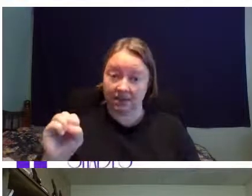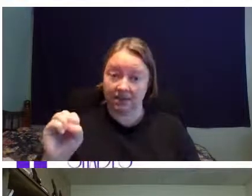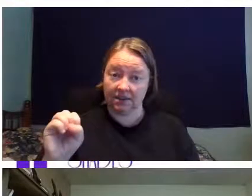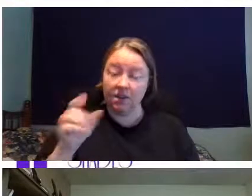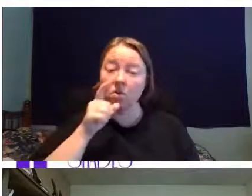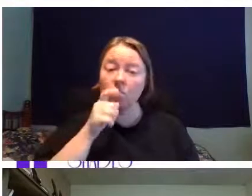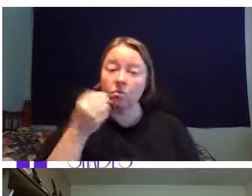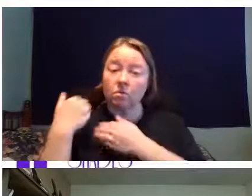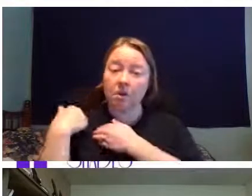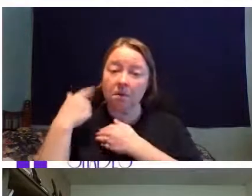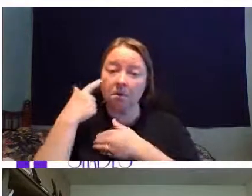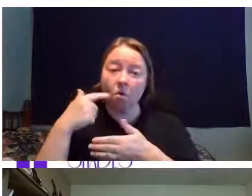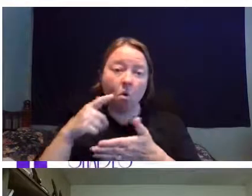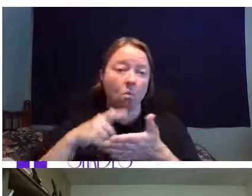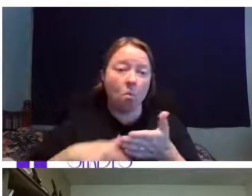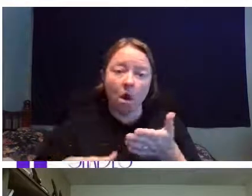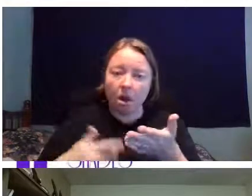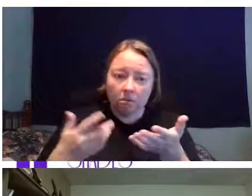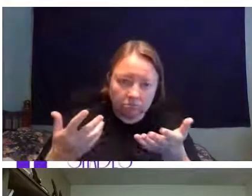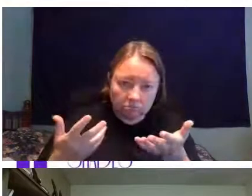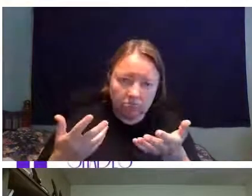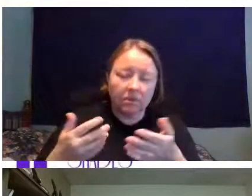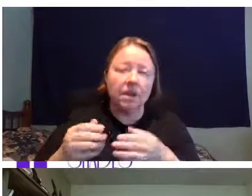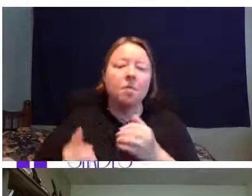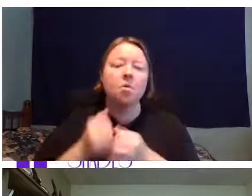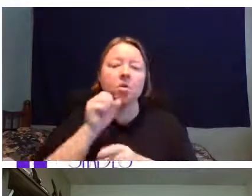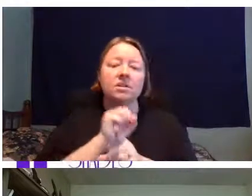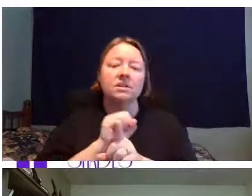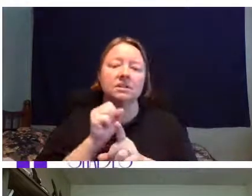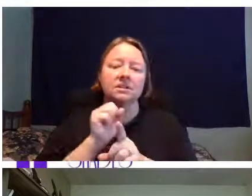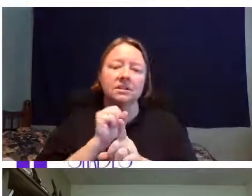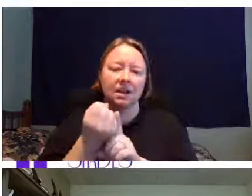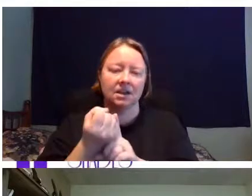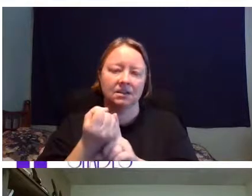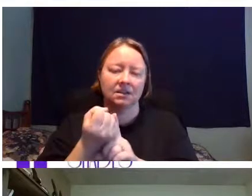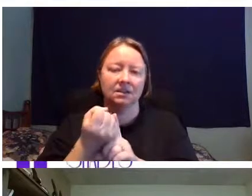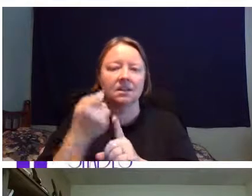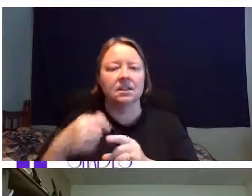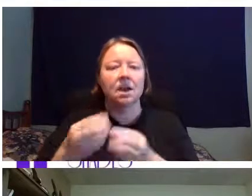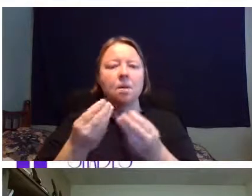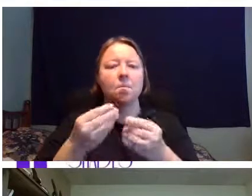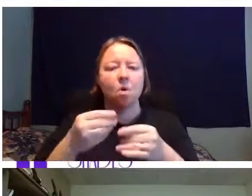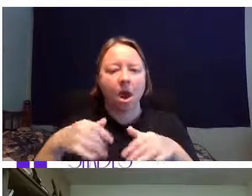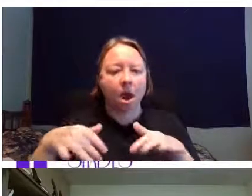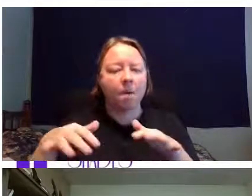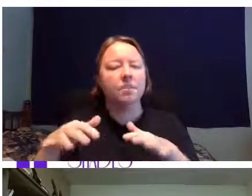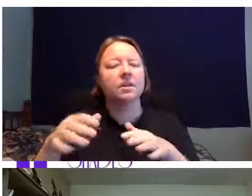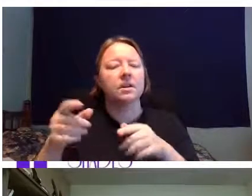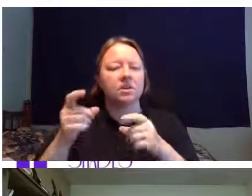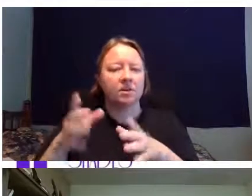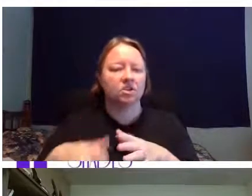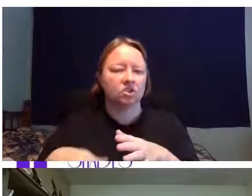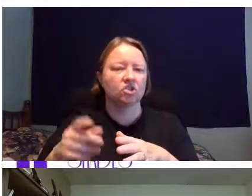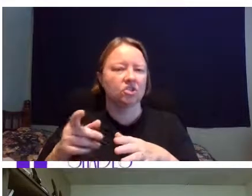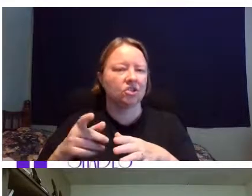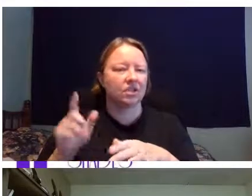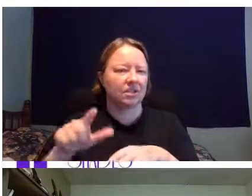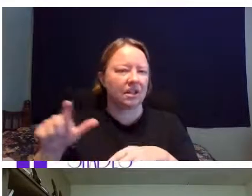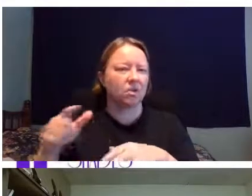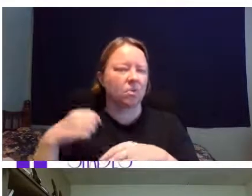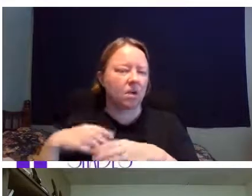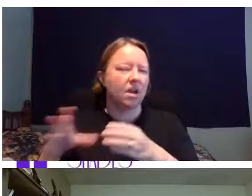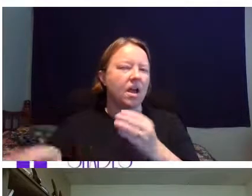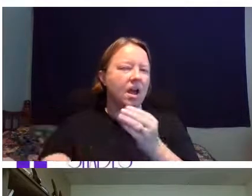responsible for what. But in most cases, the common area maintenance, the tenants do contribute to that portion